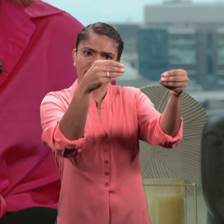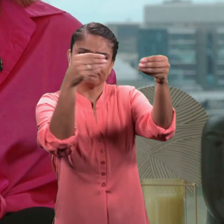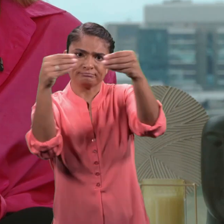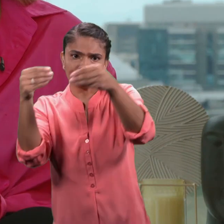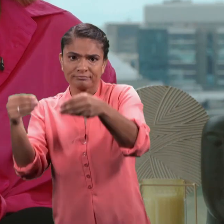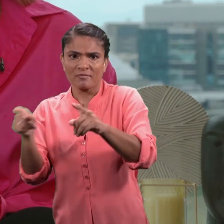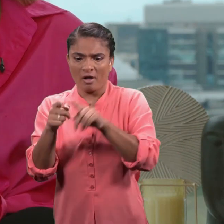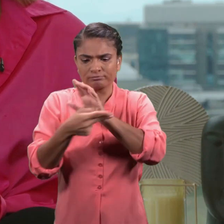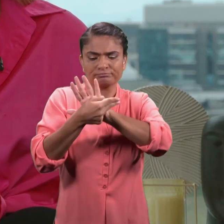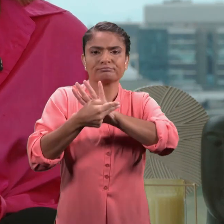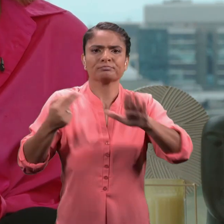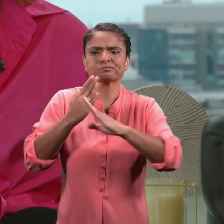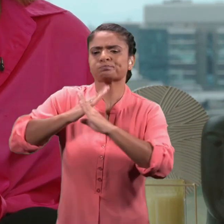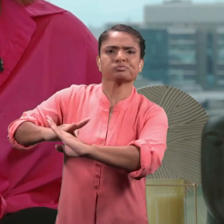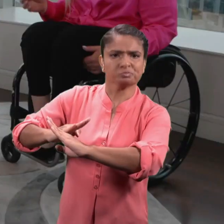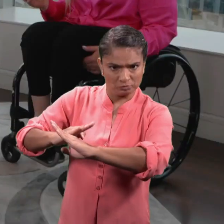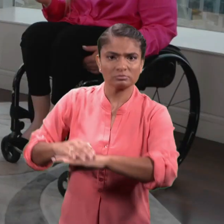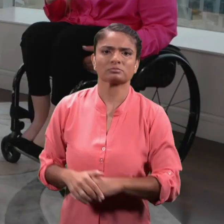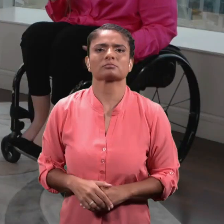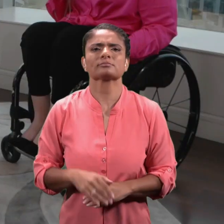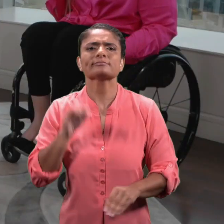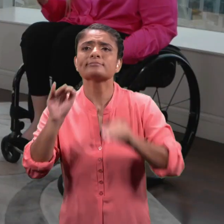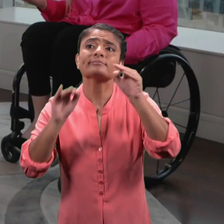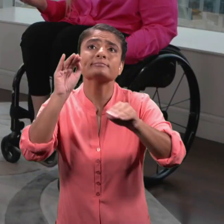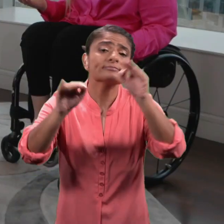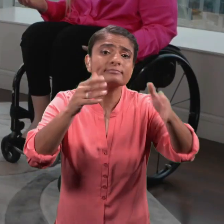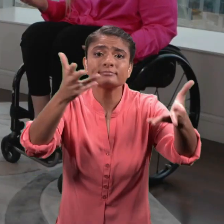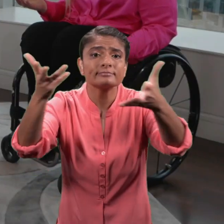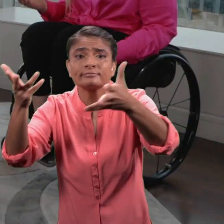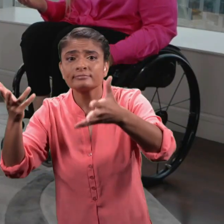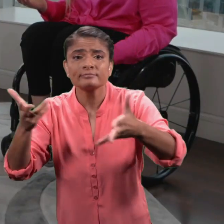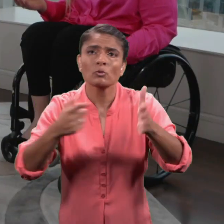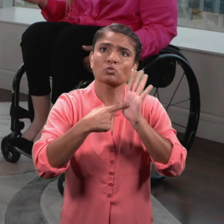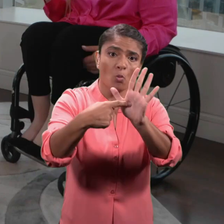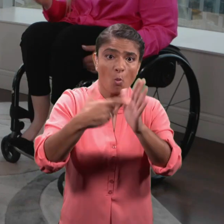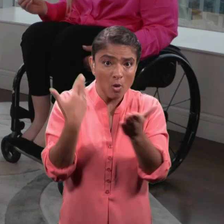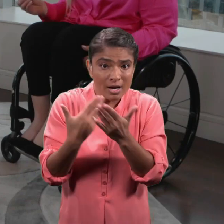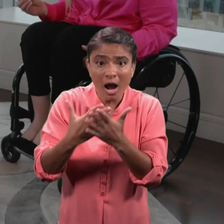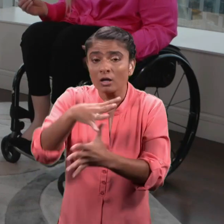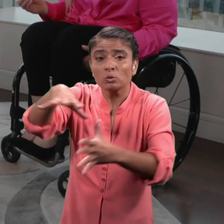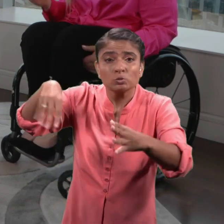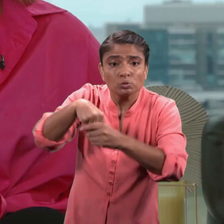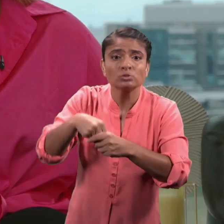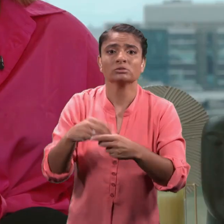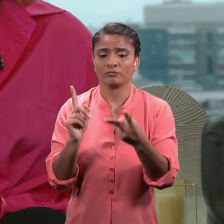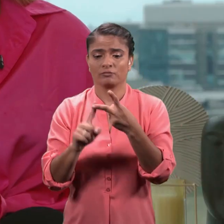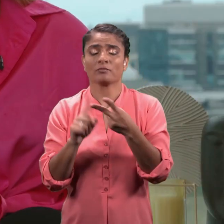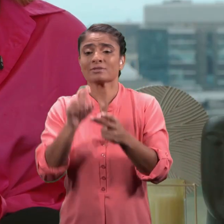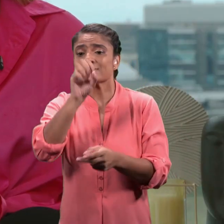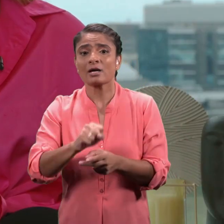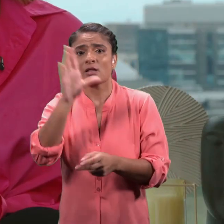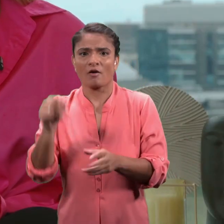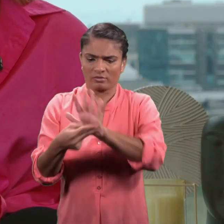and really help me to break those stereotypes. And that's what I came to them with as well, is to show inclusivity and